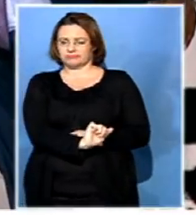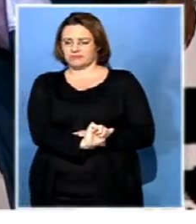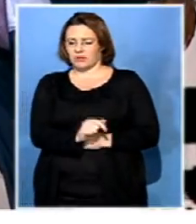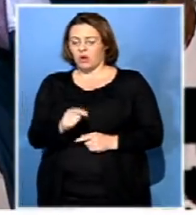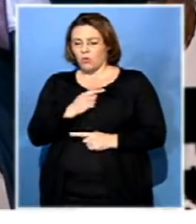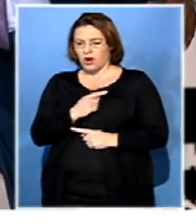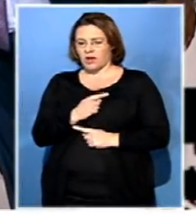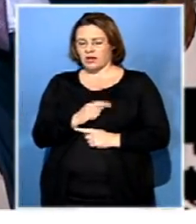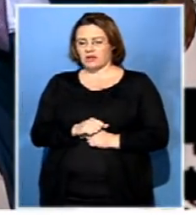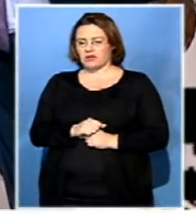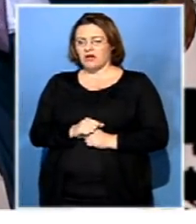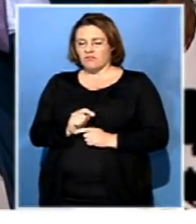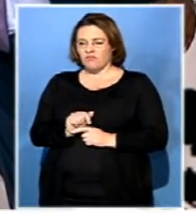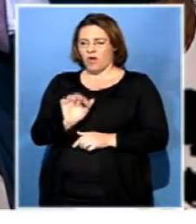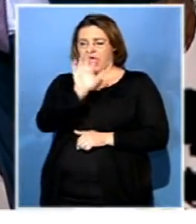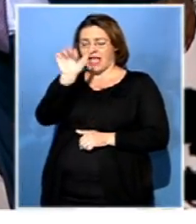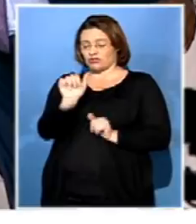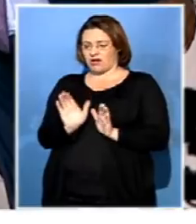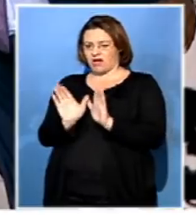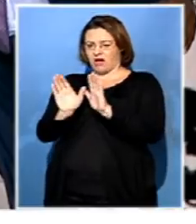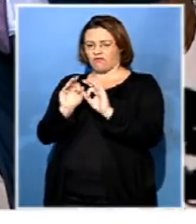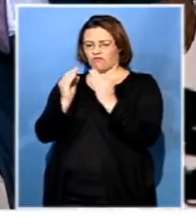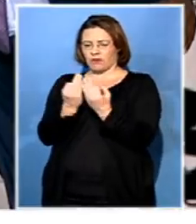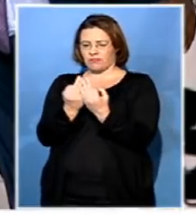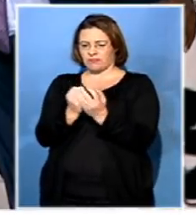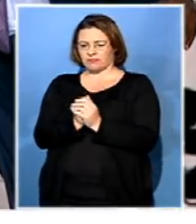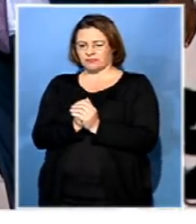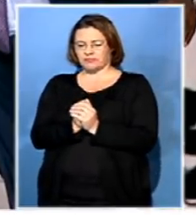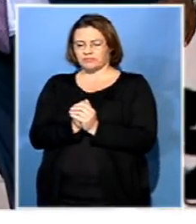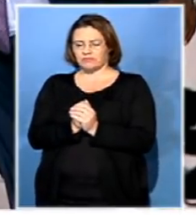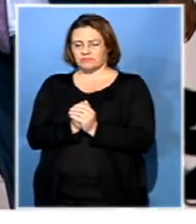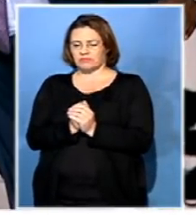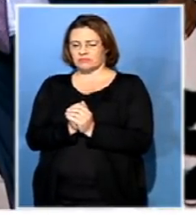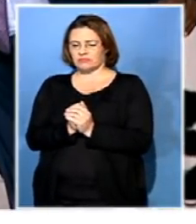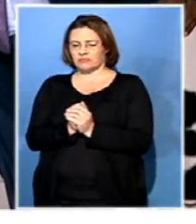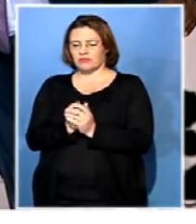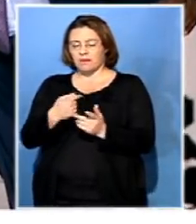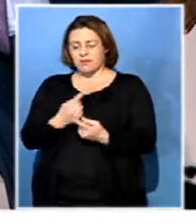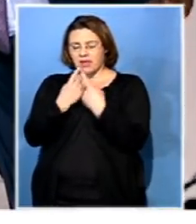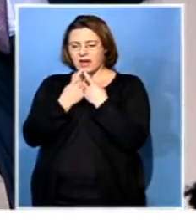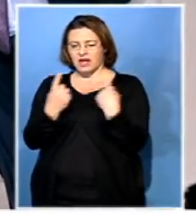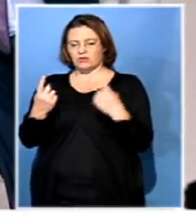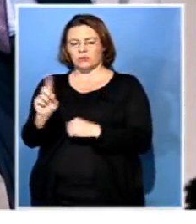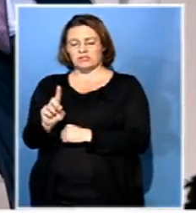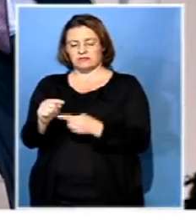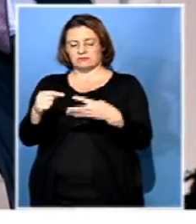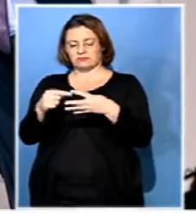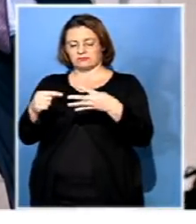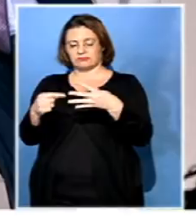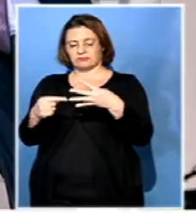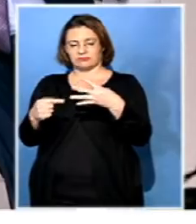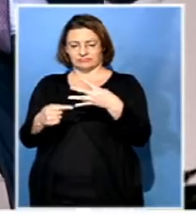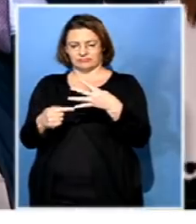the Boao Forum for Asia held last April, I announced a number of